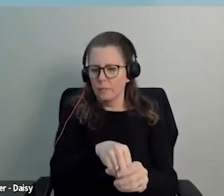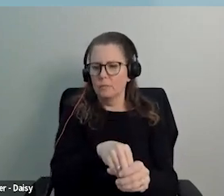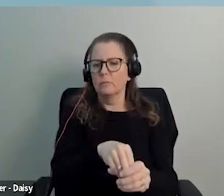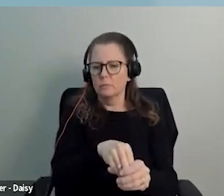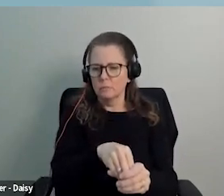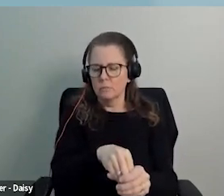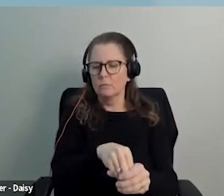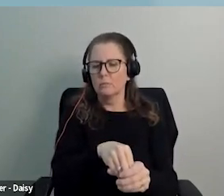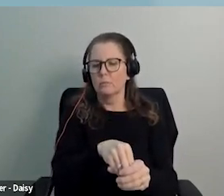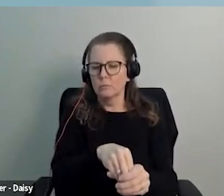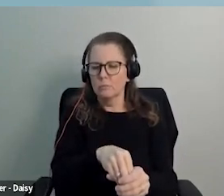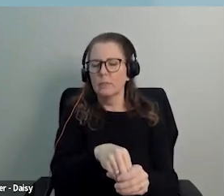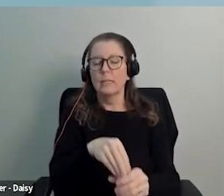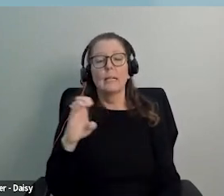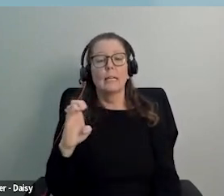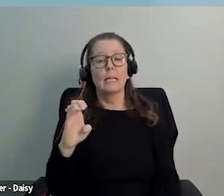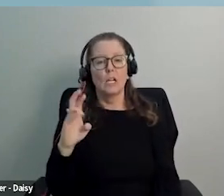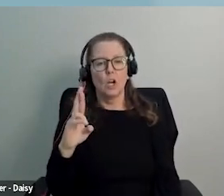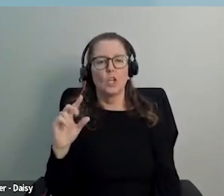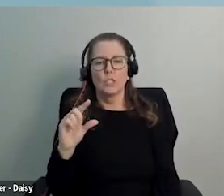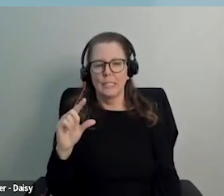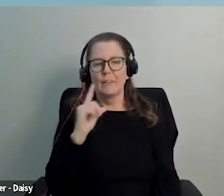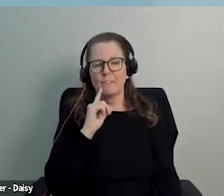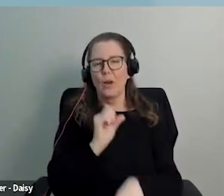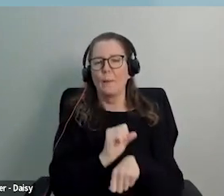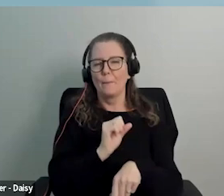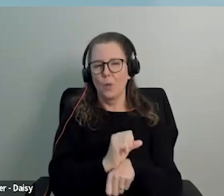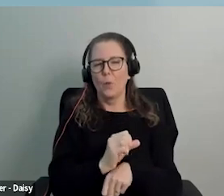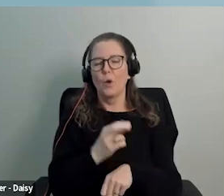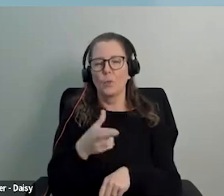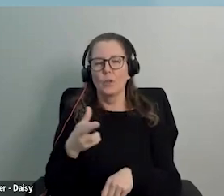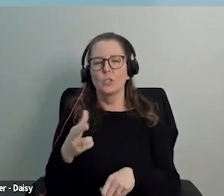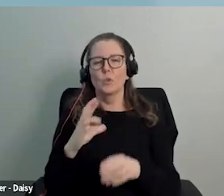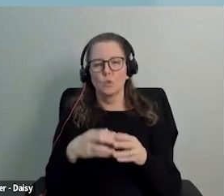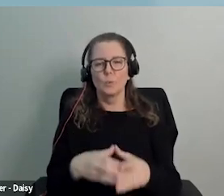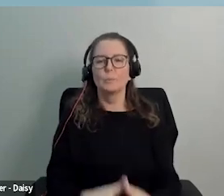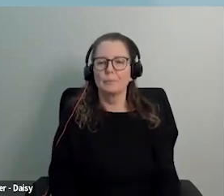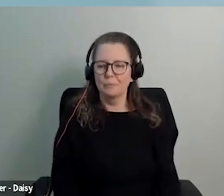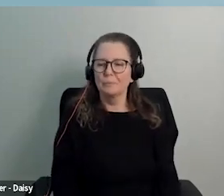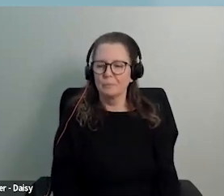But yes, an ERG is Employee Resource Group. Thanks for pointing that out.